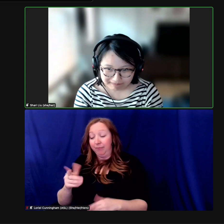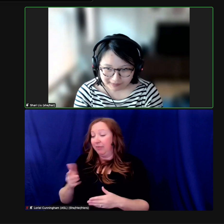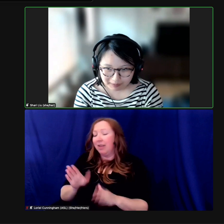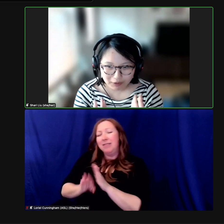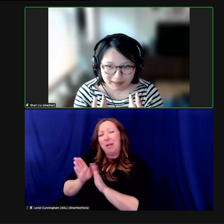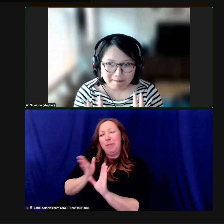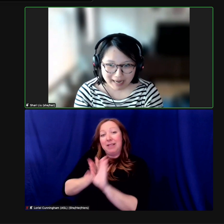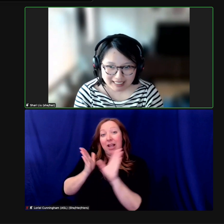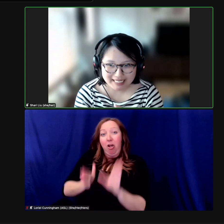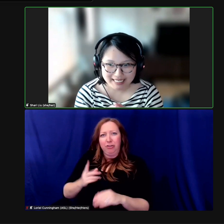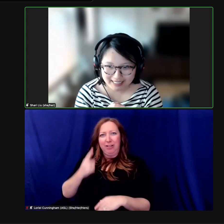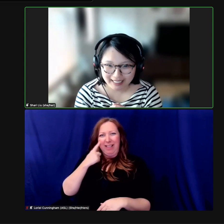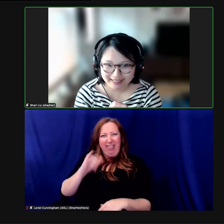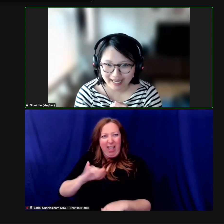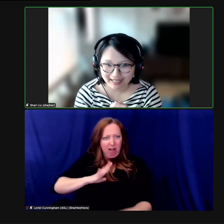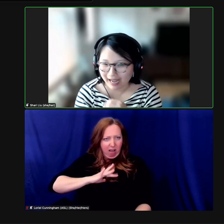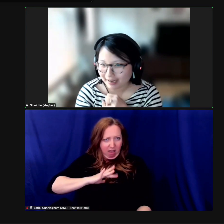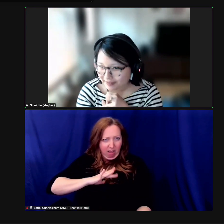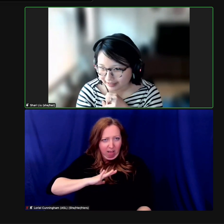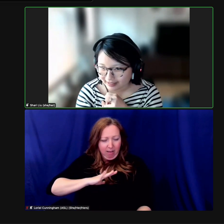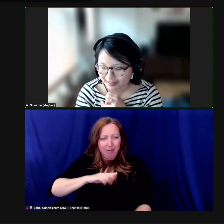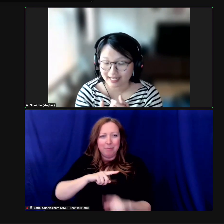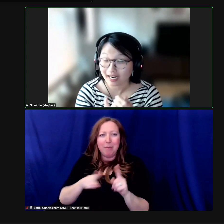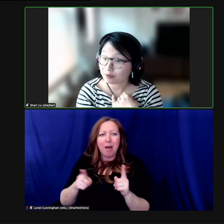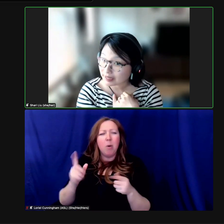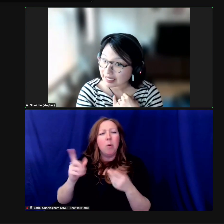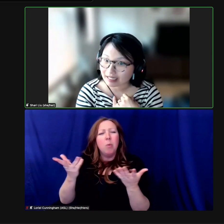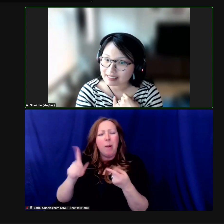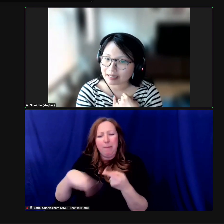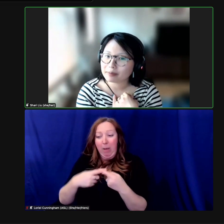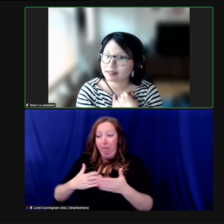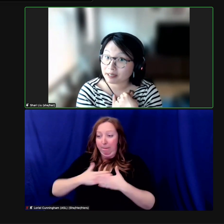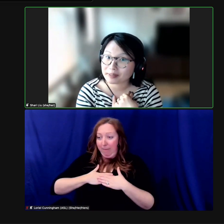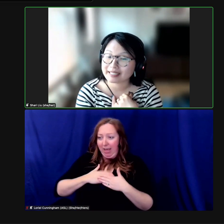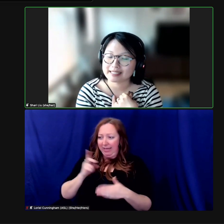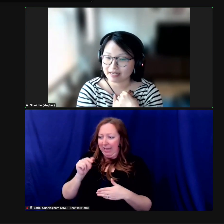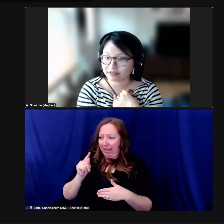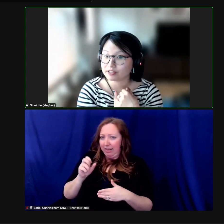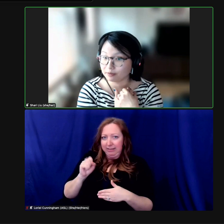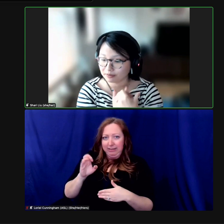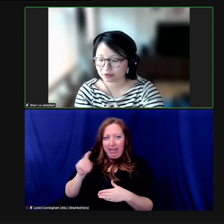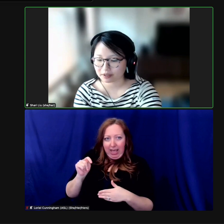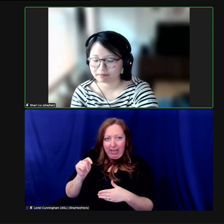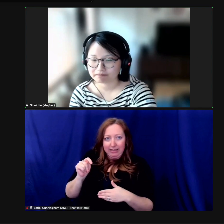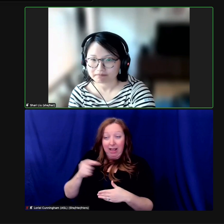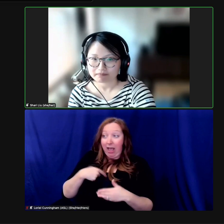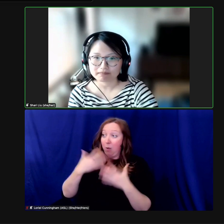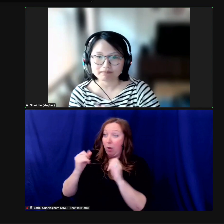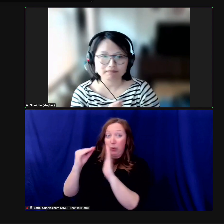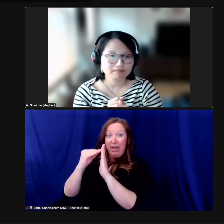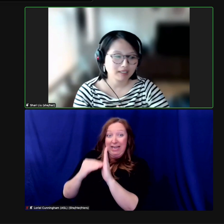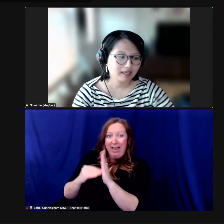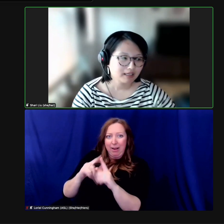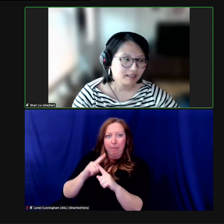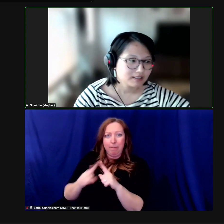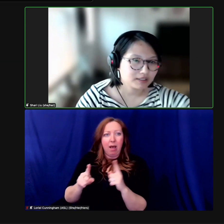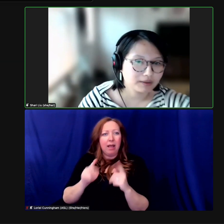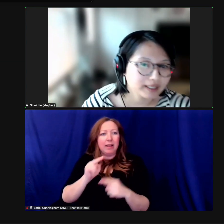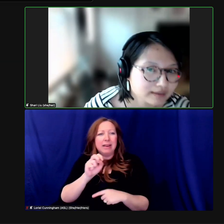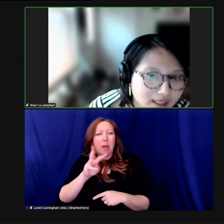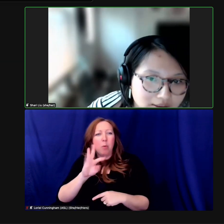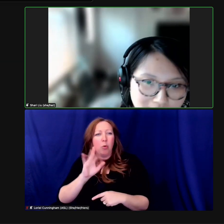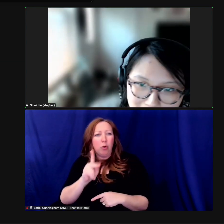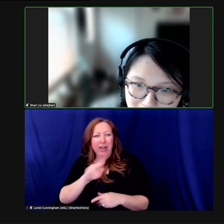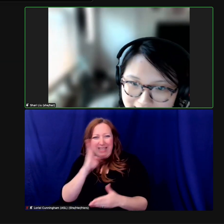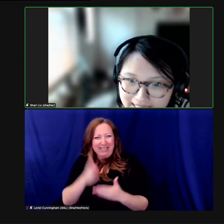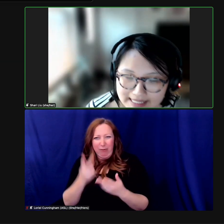cool, but what about my data set that I've collected that I want to annotate, but the network has never seen before? So